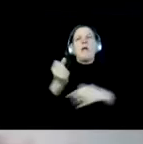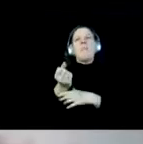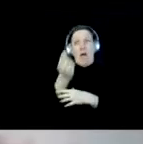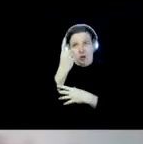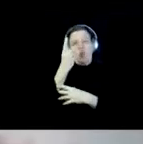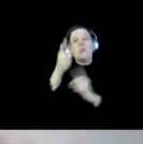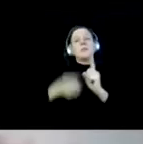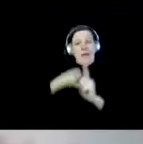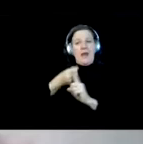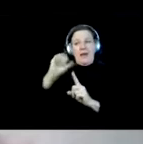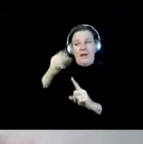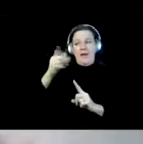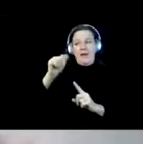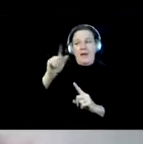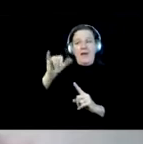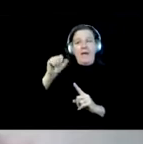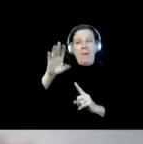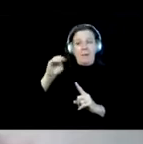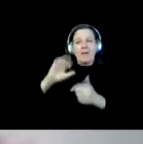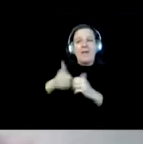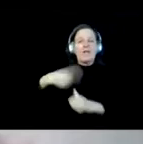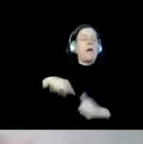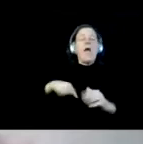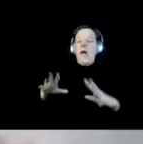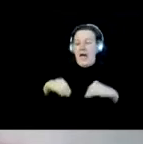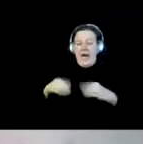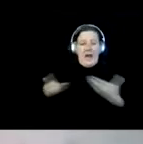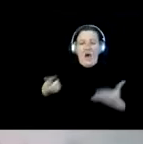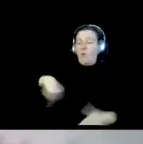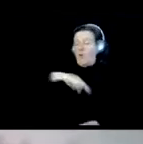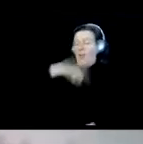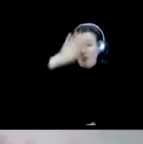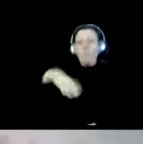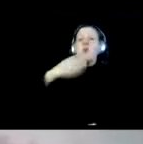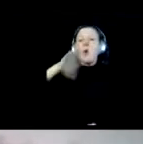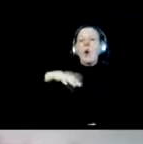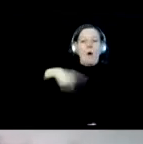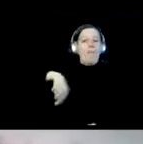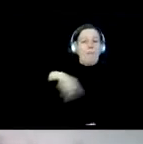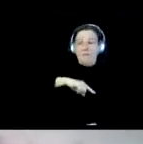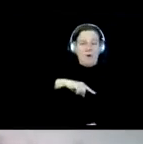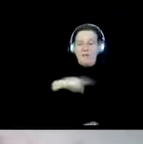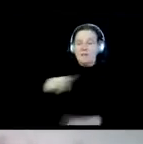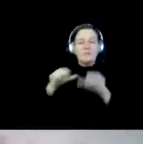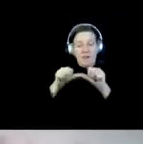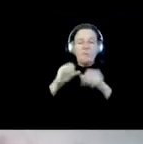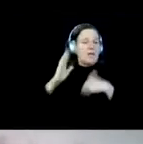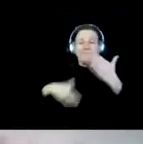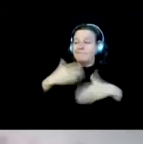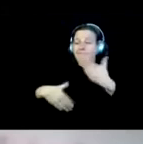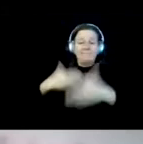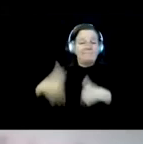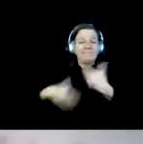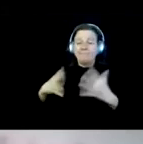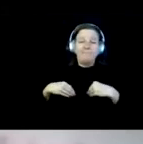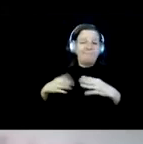of larger ways that we kind of accept things that we know are bad for us so that we can continue on in circumstances that aren't ideal